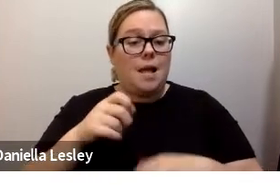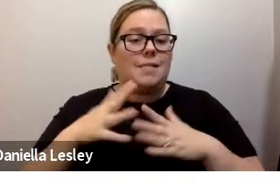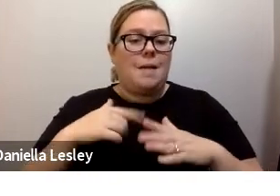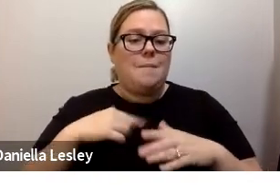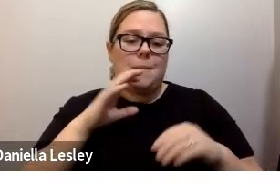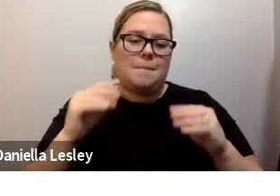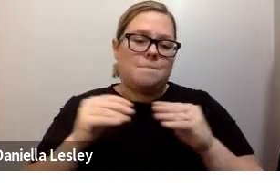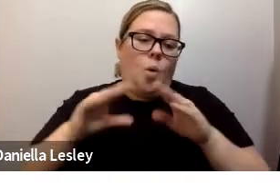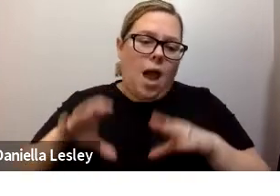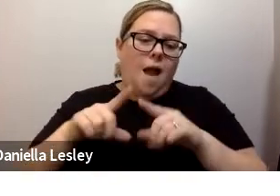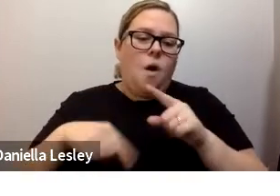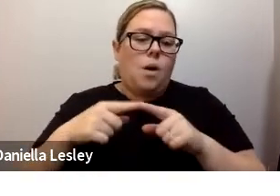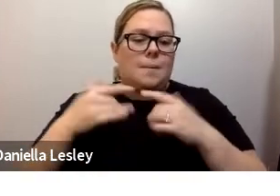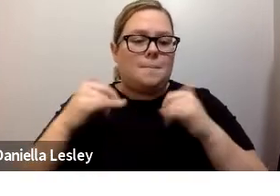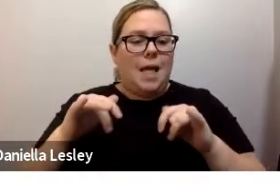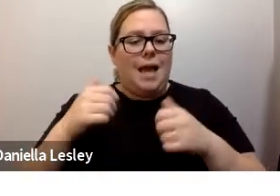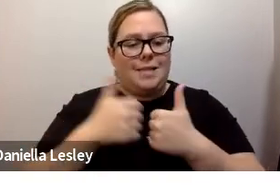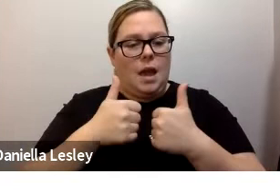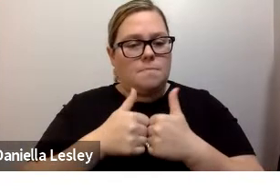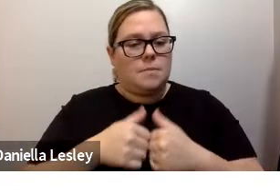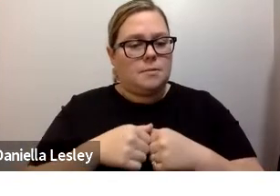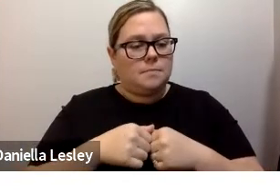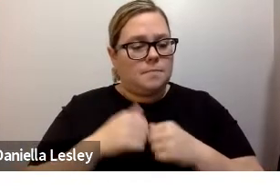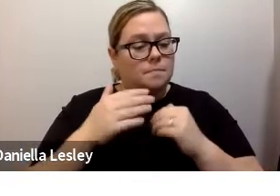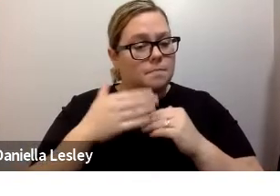games. Next slide, please.